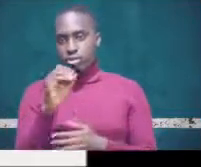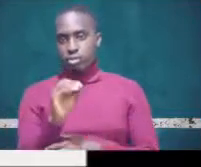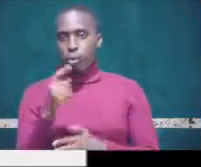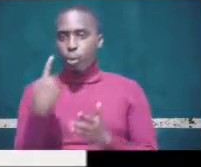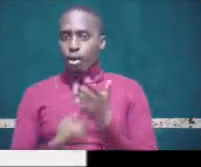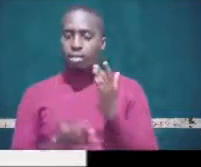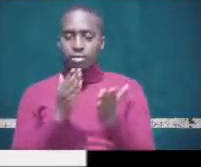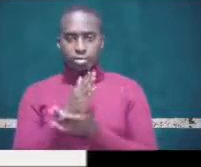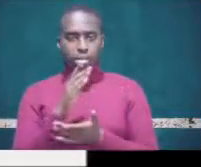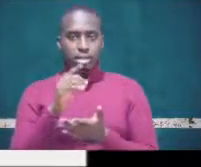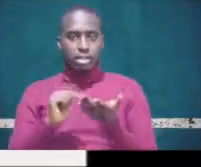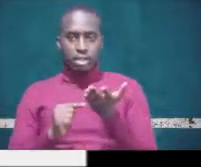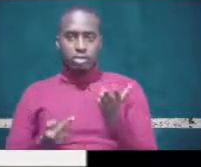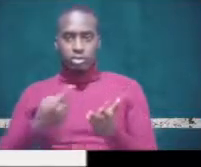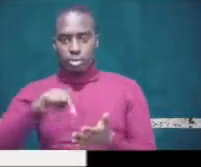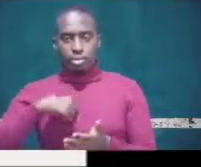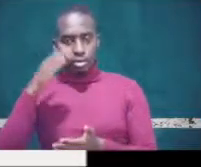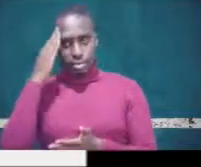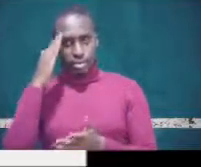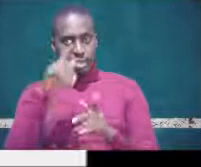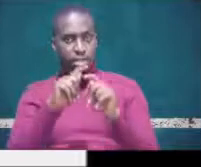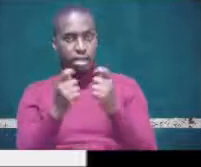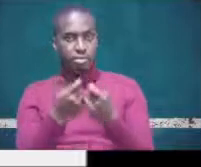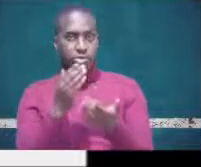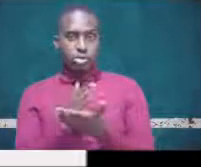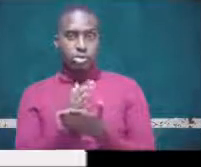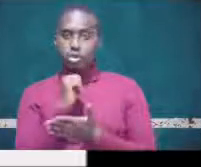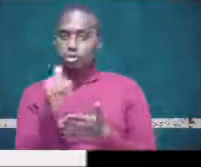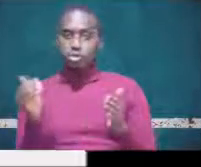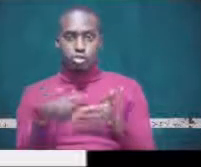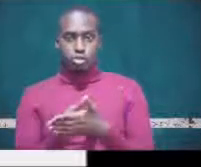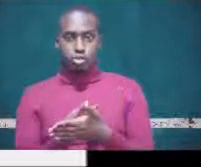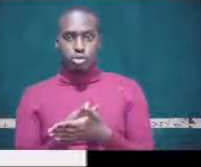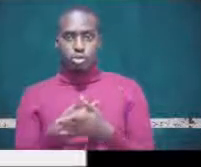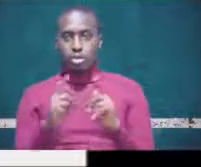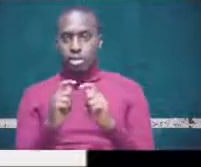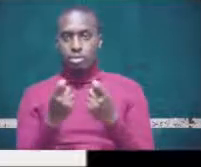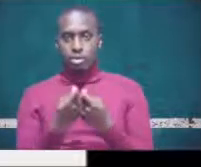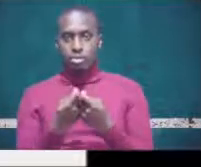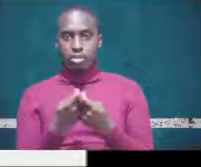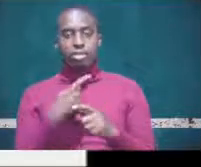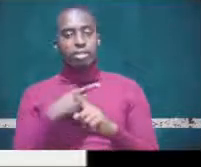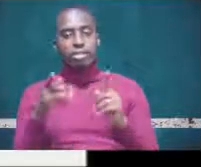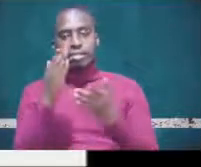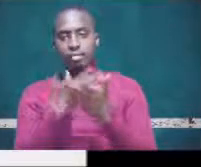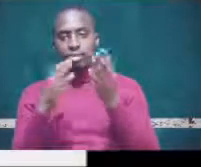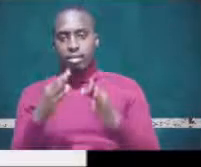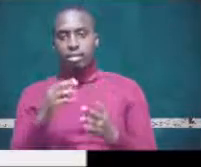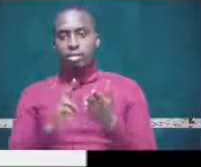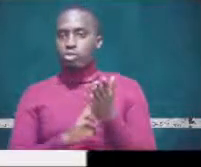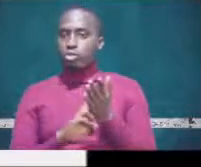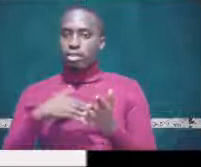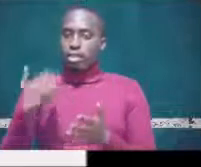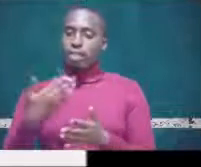what is technology? We all know this term. It's not a new terminology. It's something that we use every